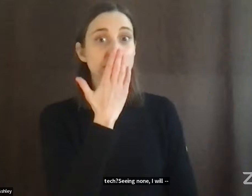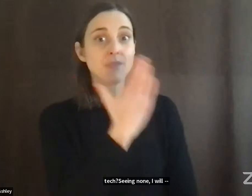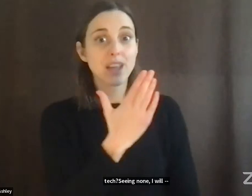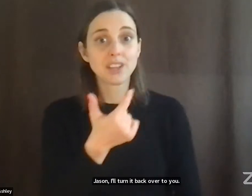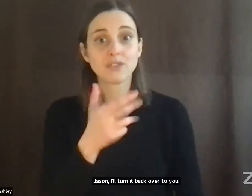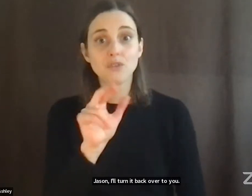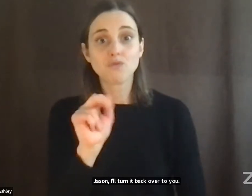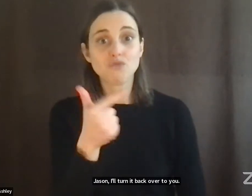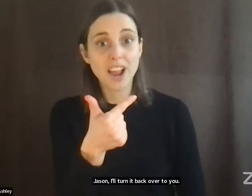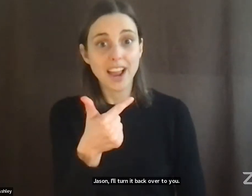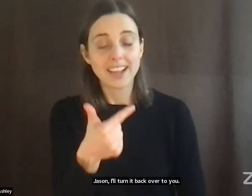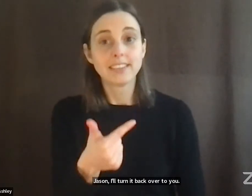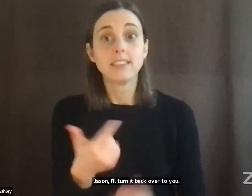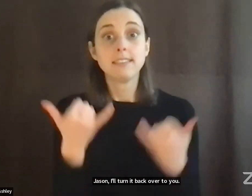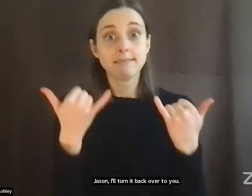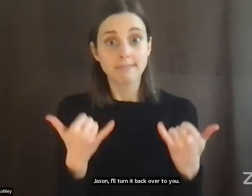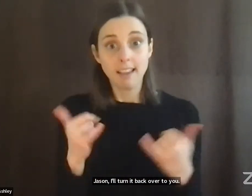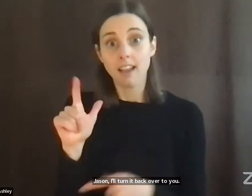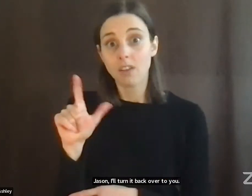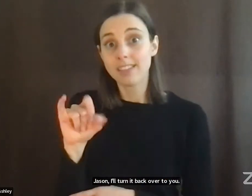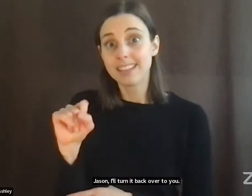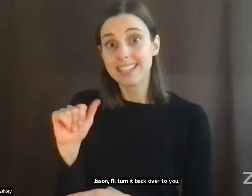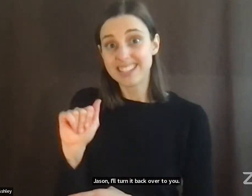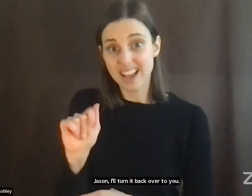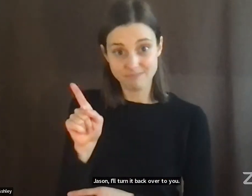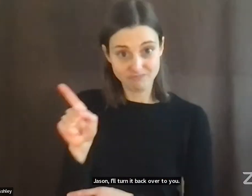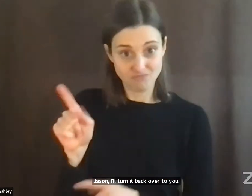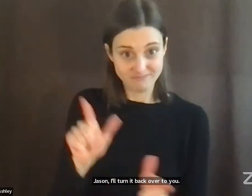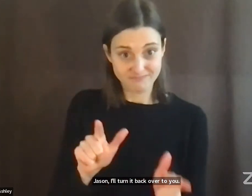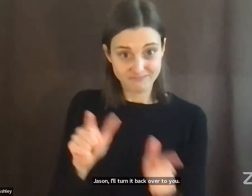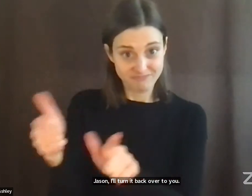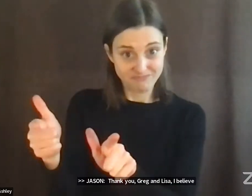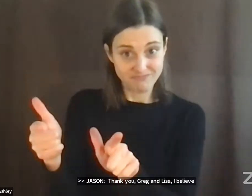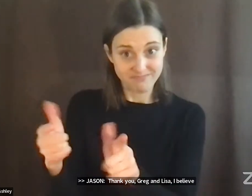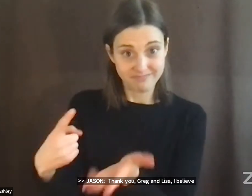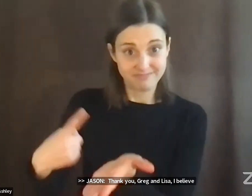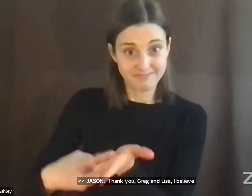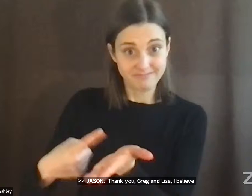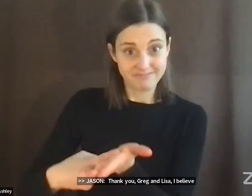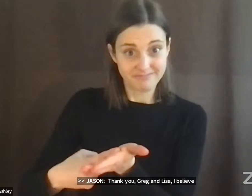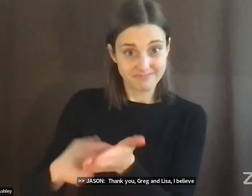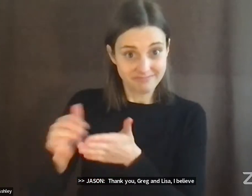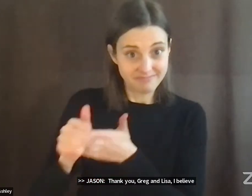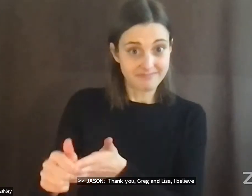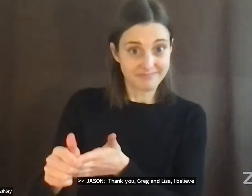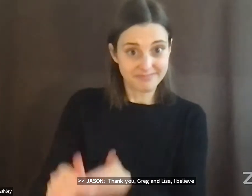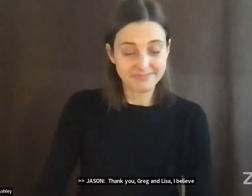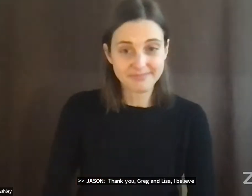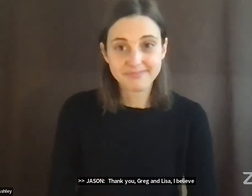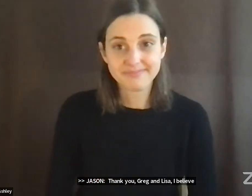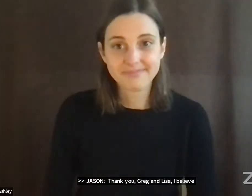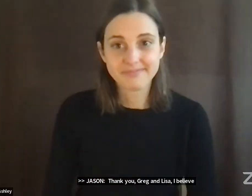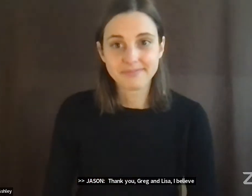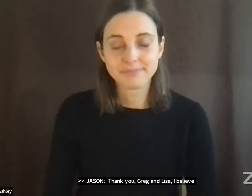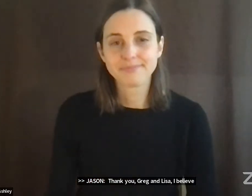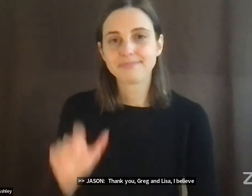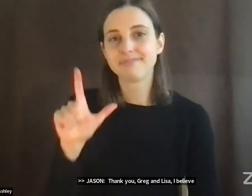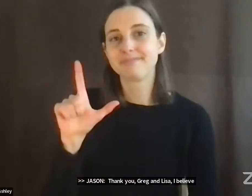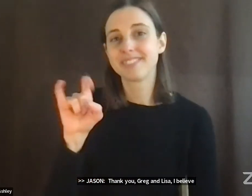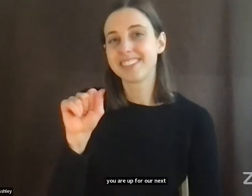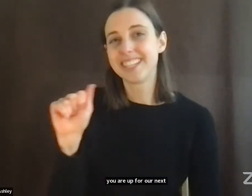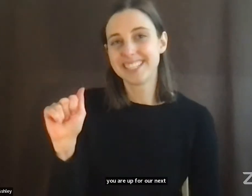I believe you are up for our next discussion. Well, I think Tom